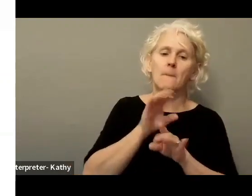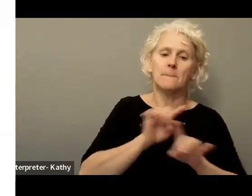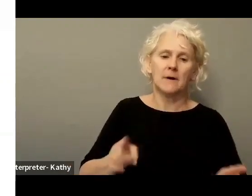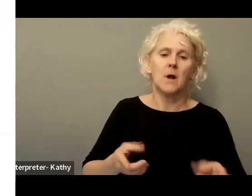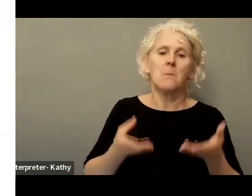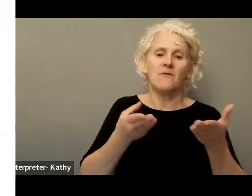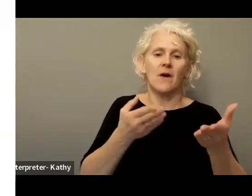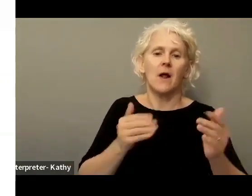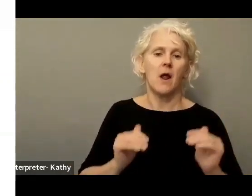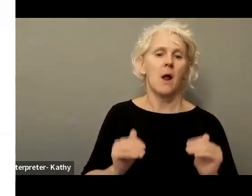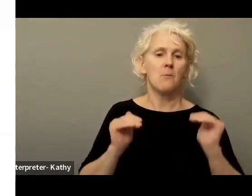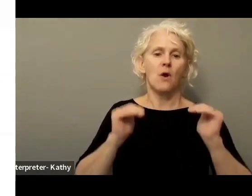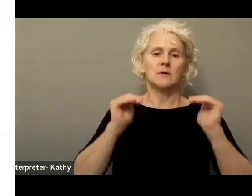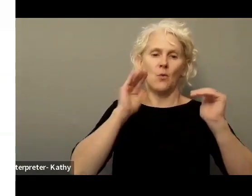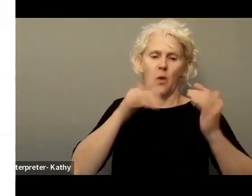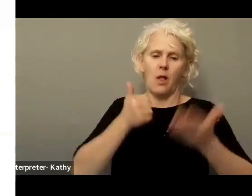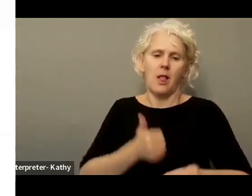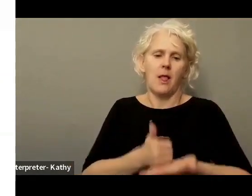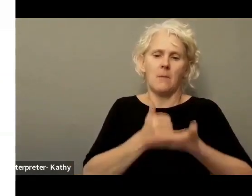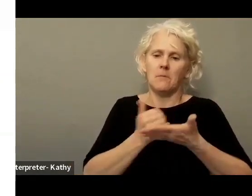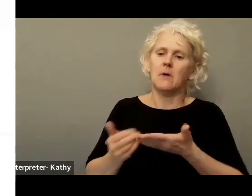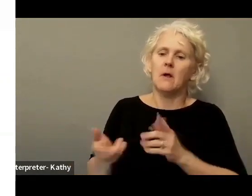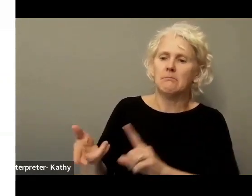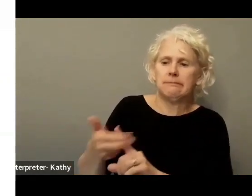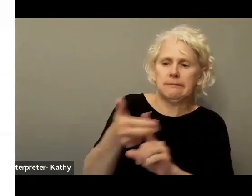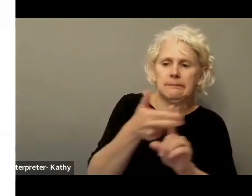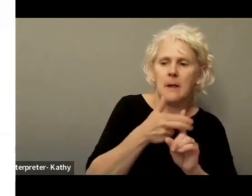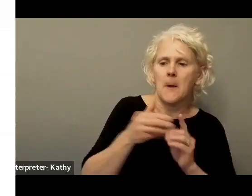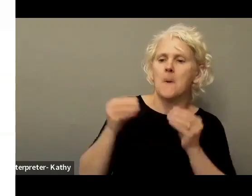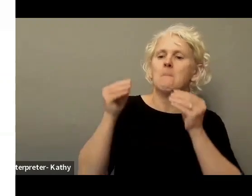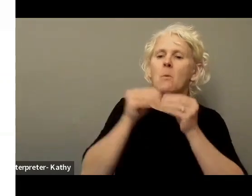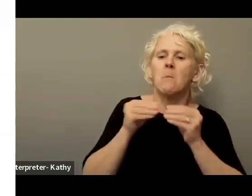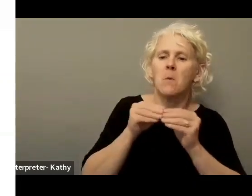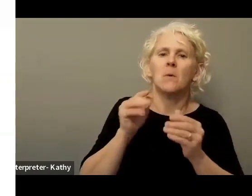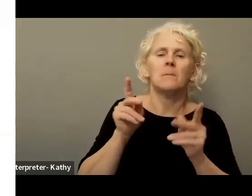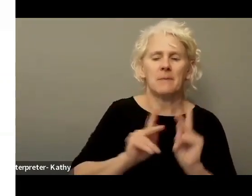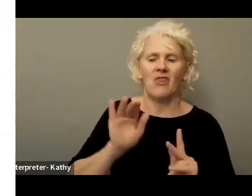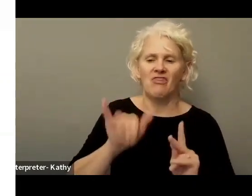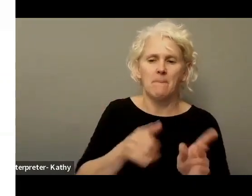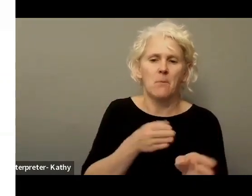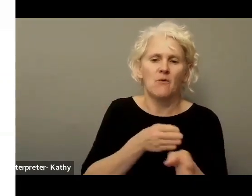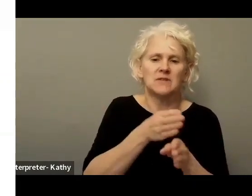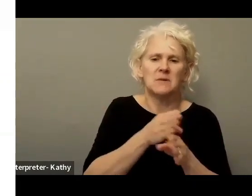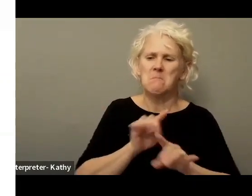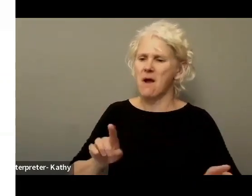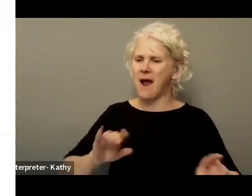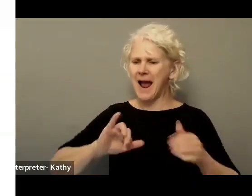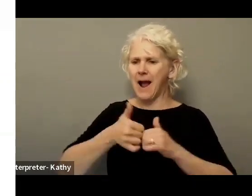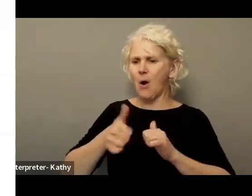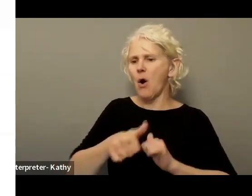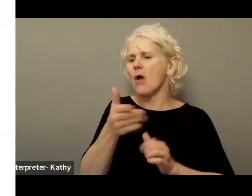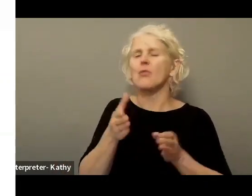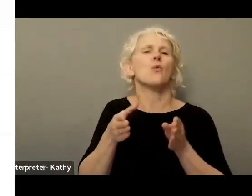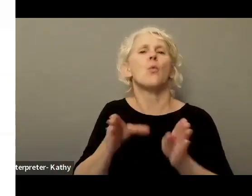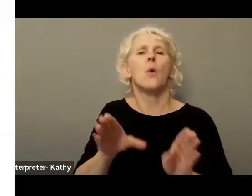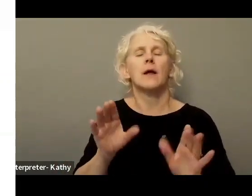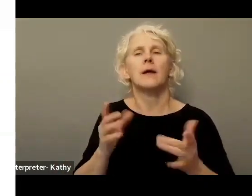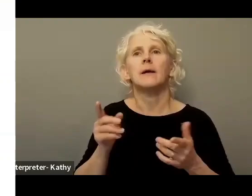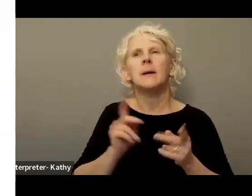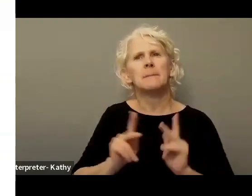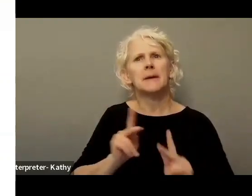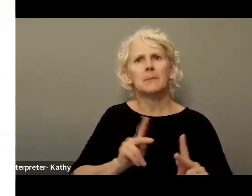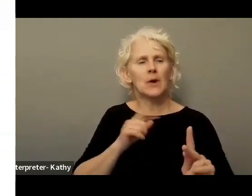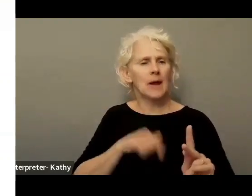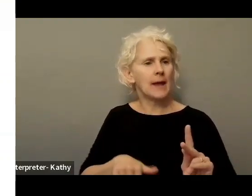providing advancement in your careers, you're going to help get more people into those professions. But are there ways that people can at